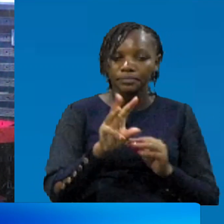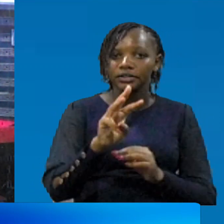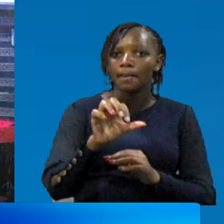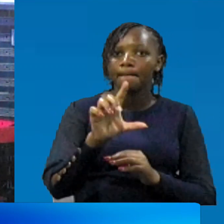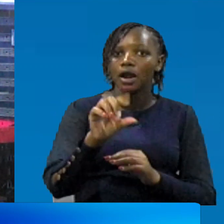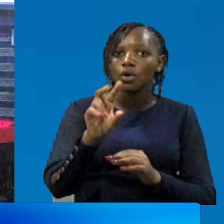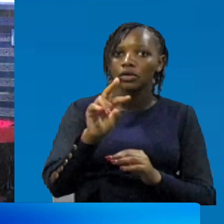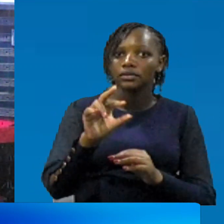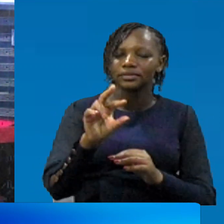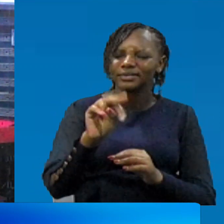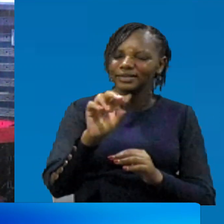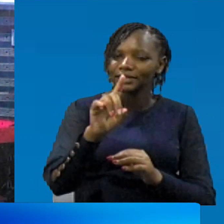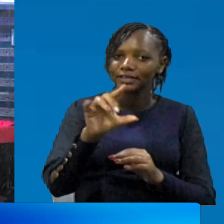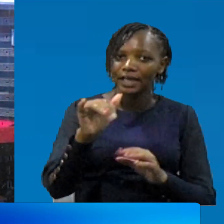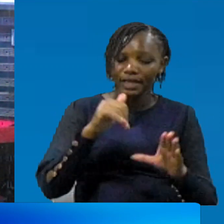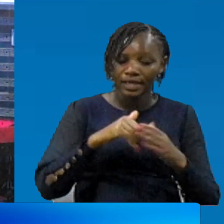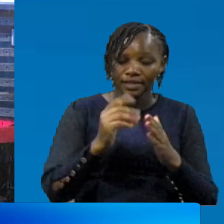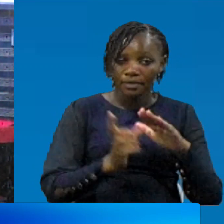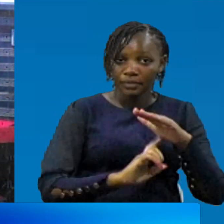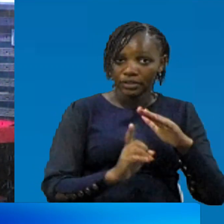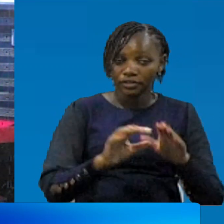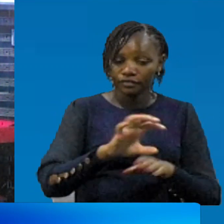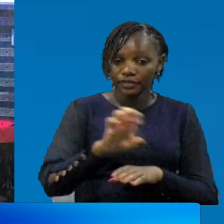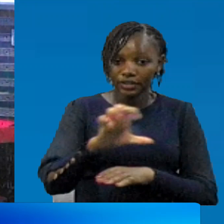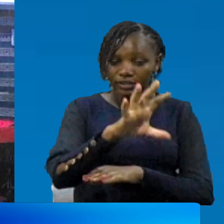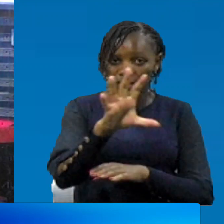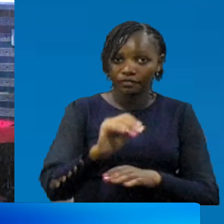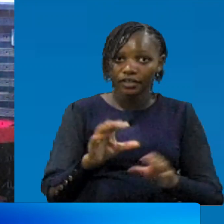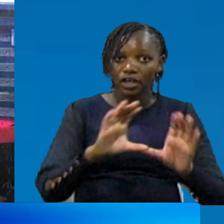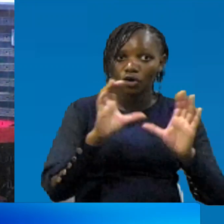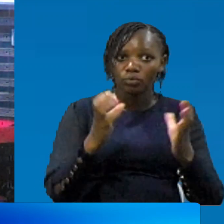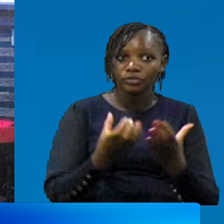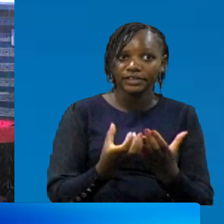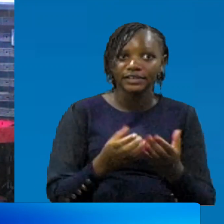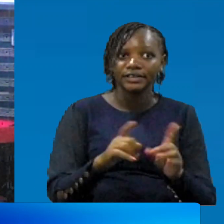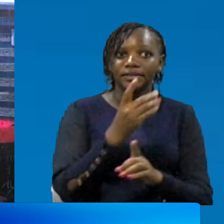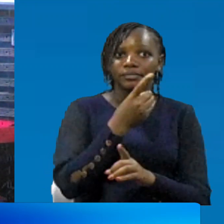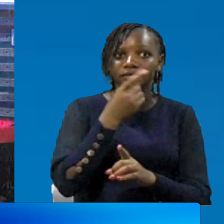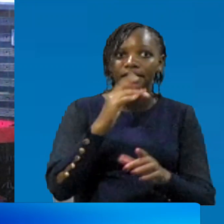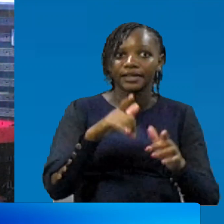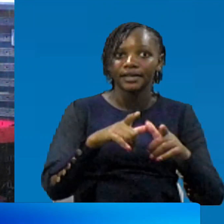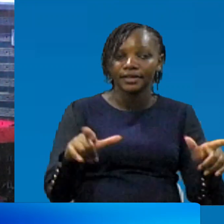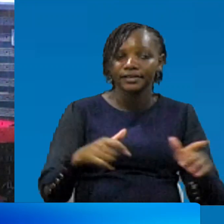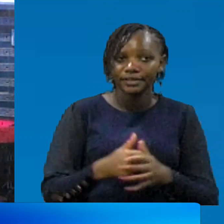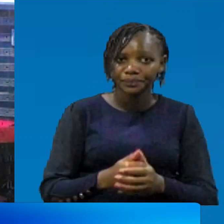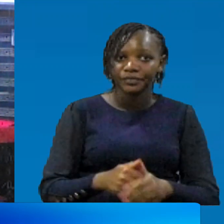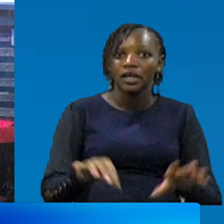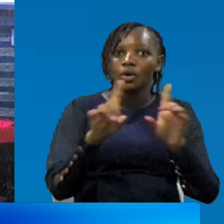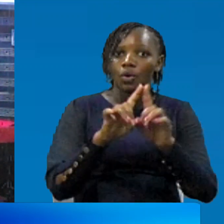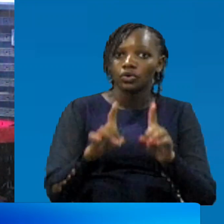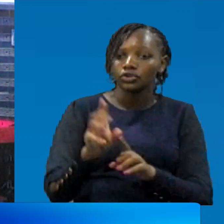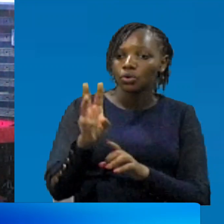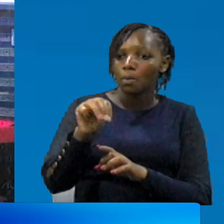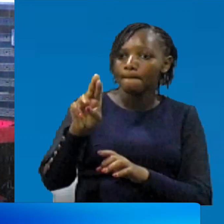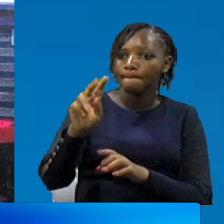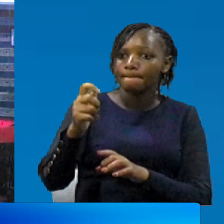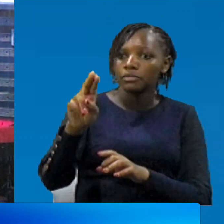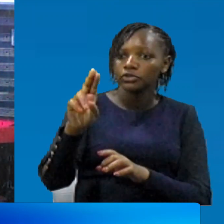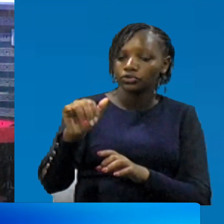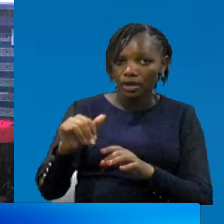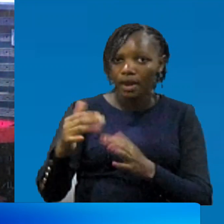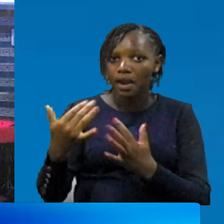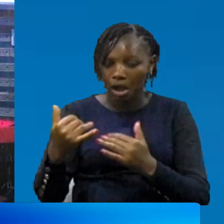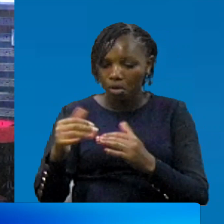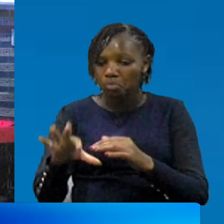in the Ministry of East African Community and Arid Lands. After Alfred Mutua has taken over the Ministry of